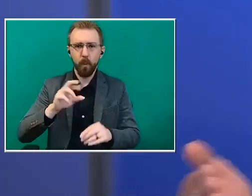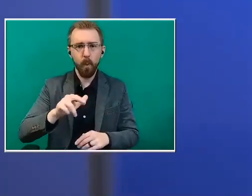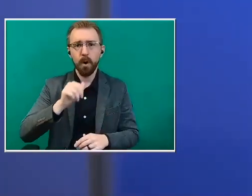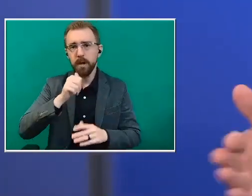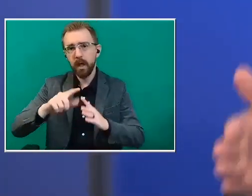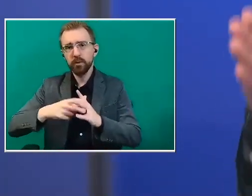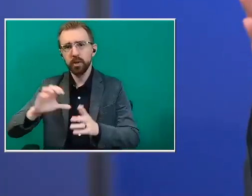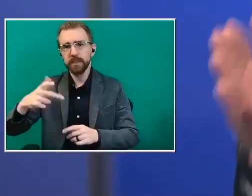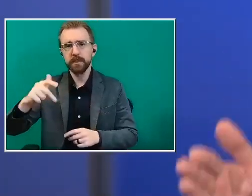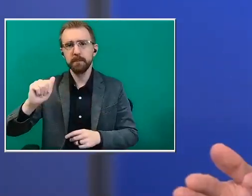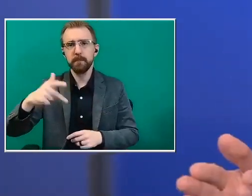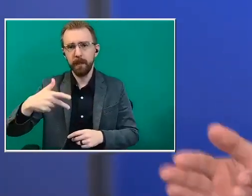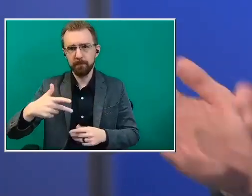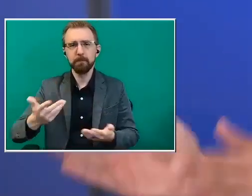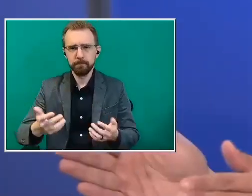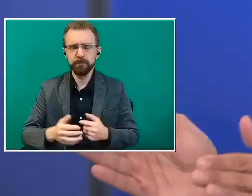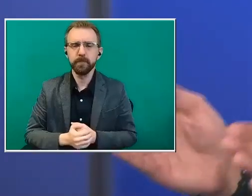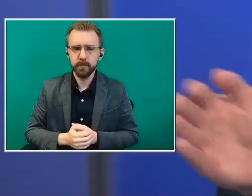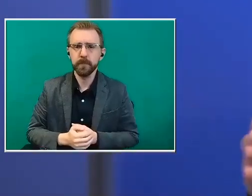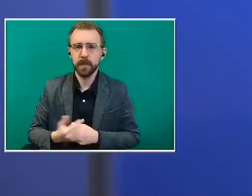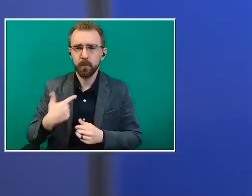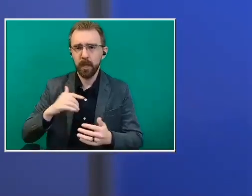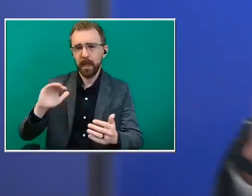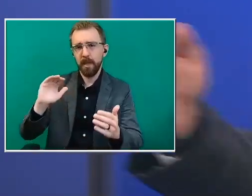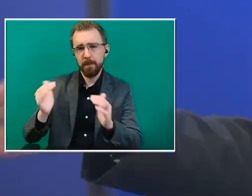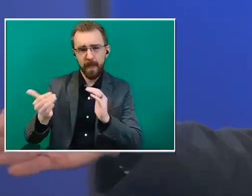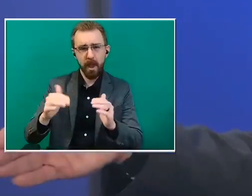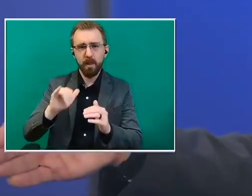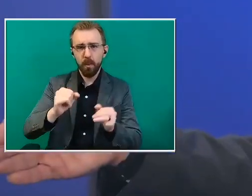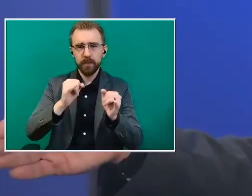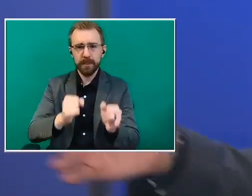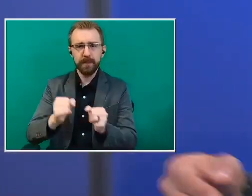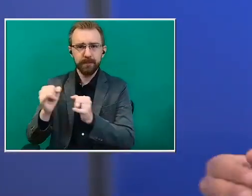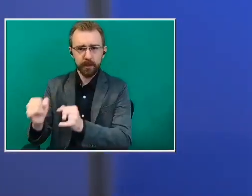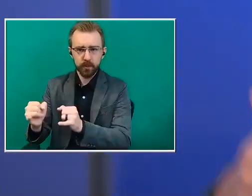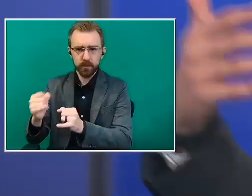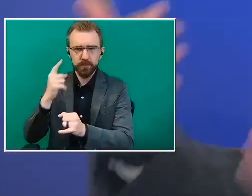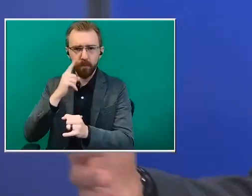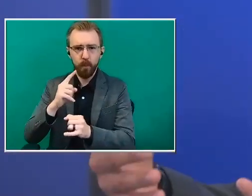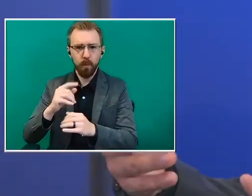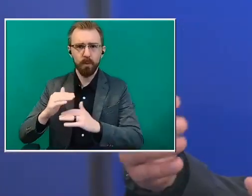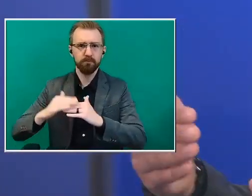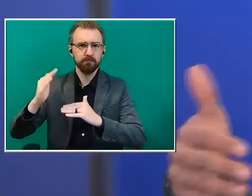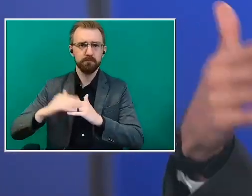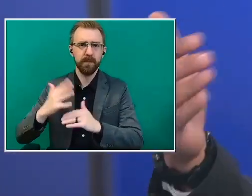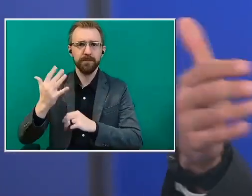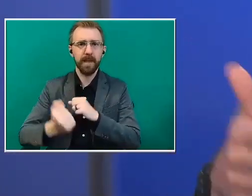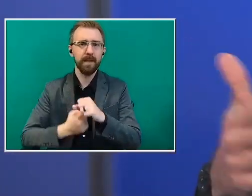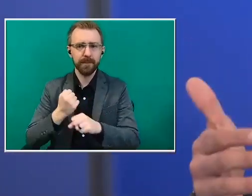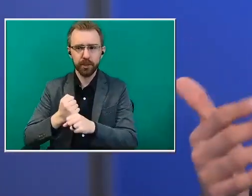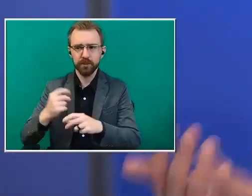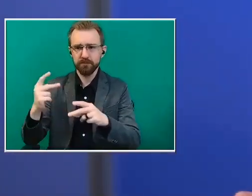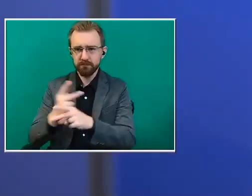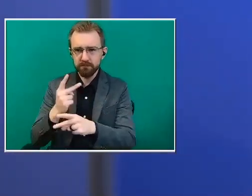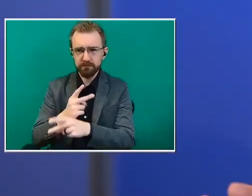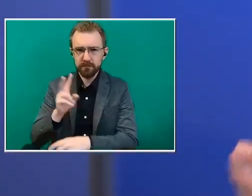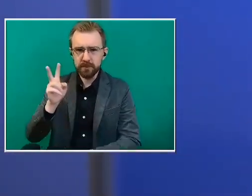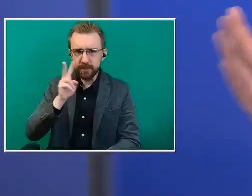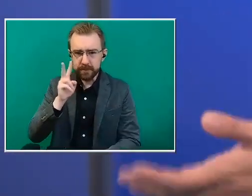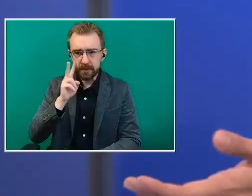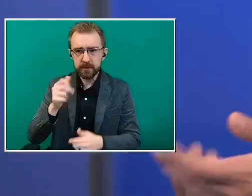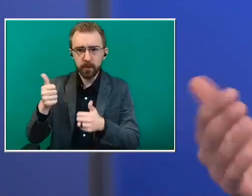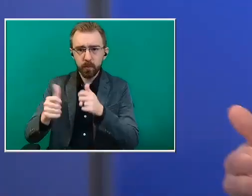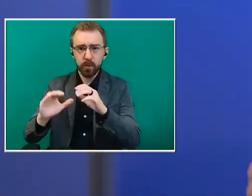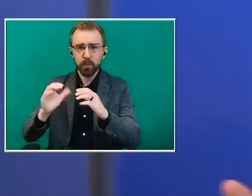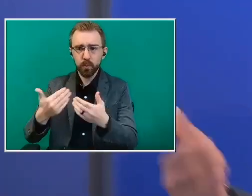claim. So then we compared those individuals for over 5 years and determined to see which group had the highest risk